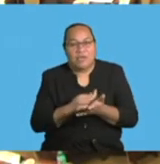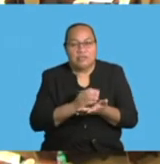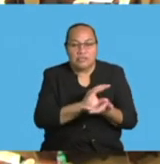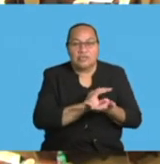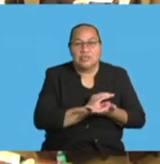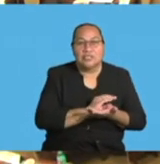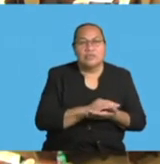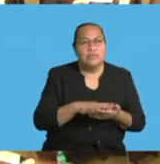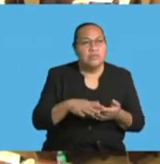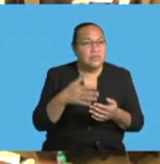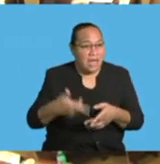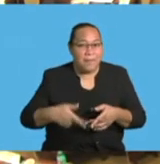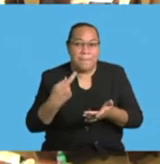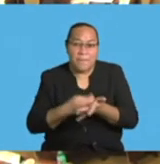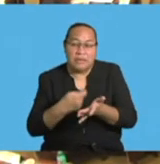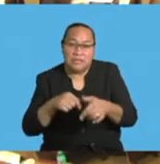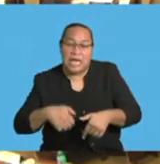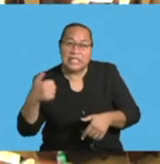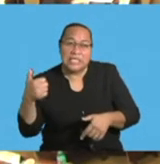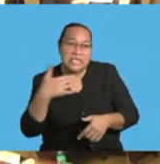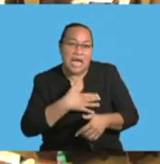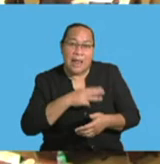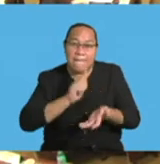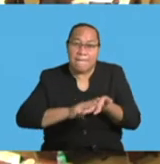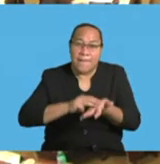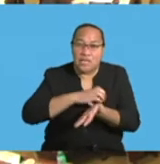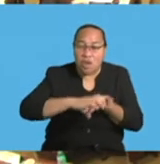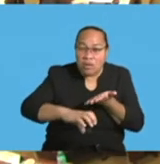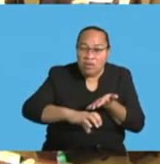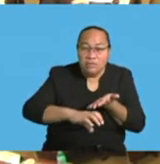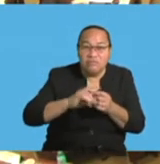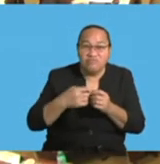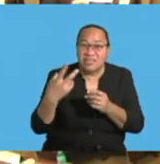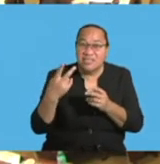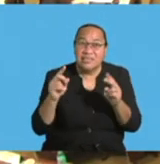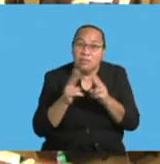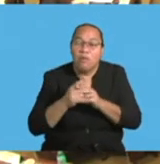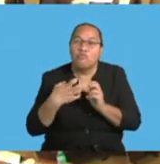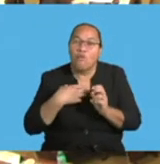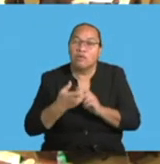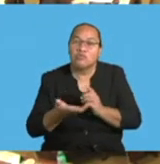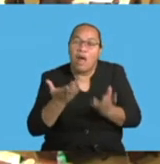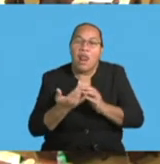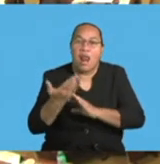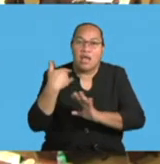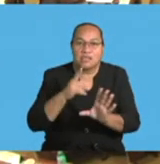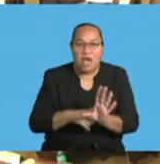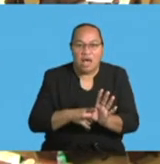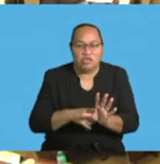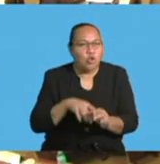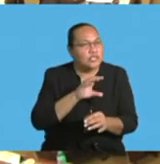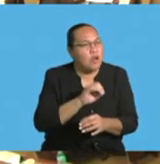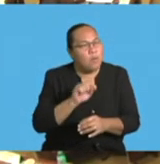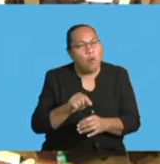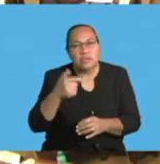$600 million, double compared to the end of last year. Foreign reserves above $2 billion. Inflation is low at around about